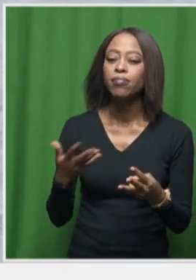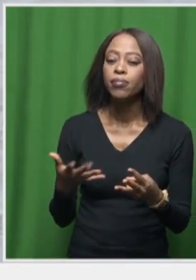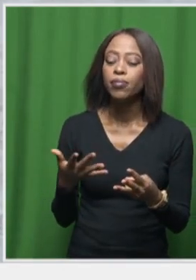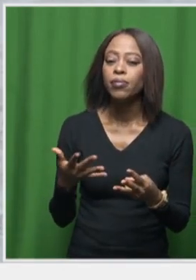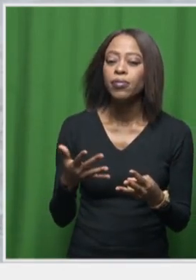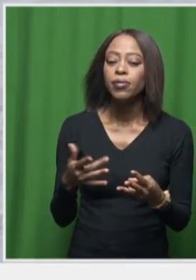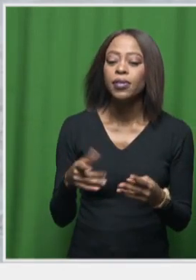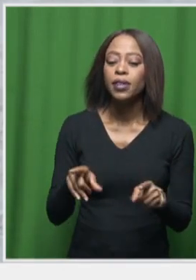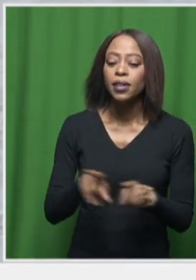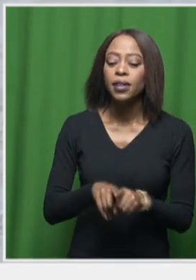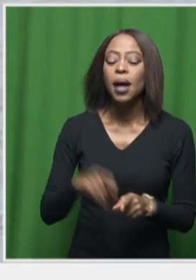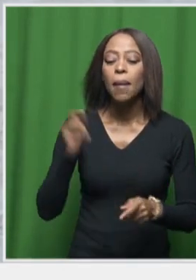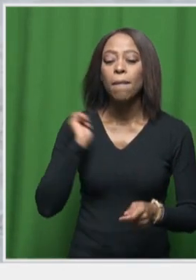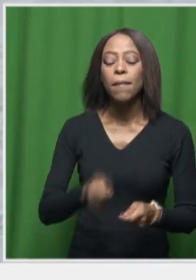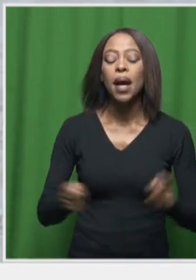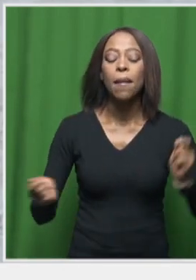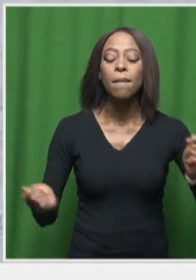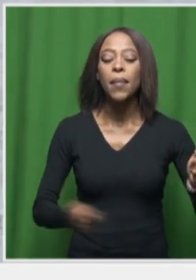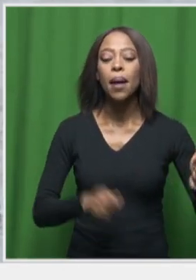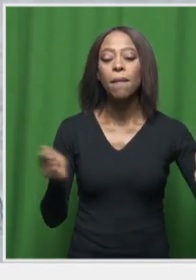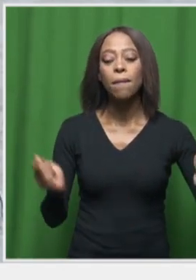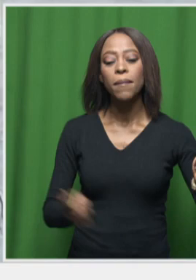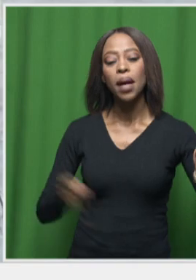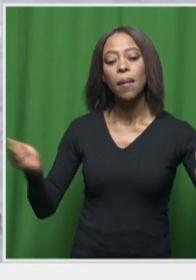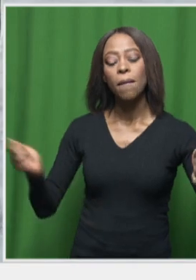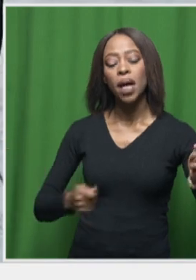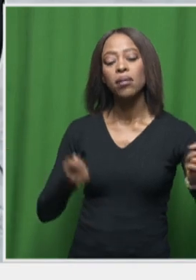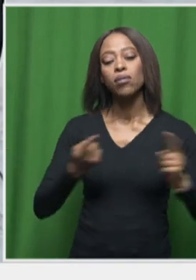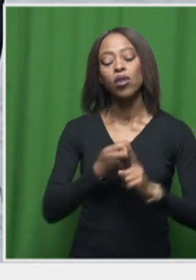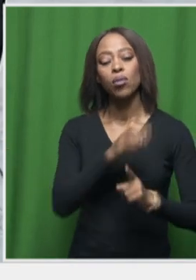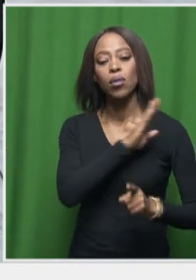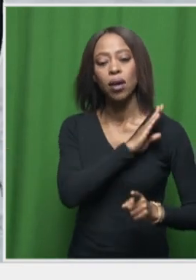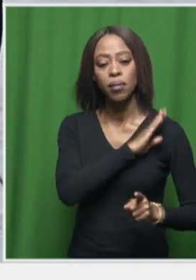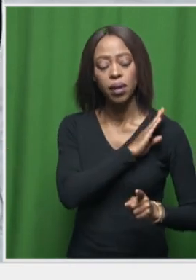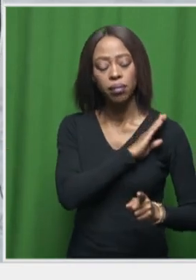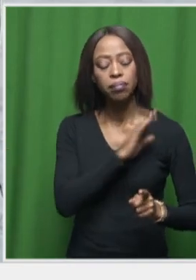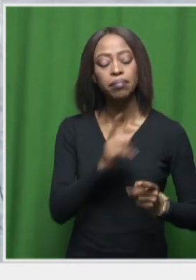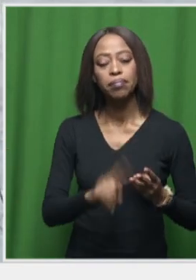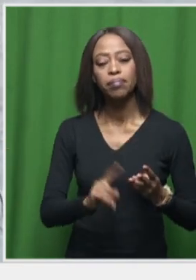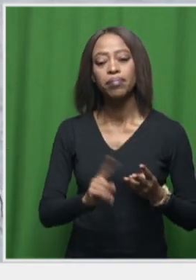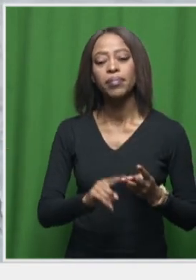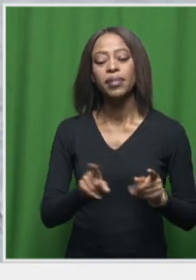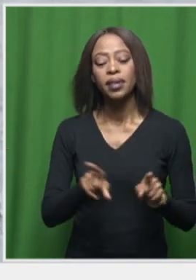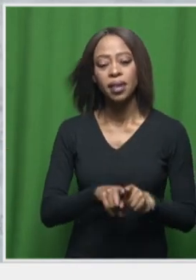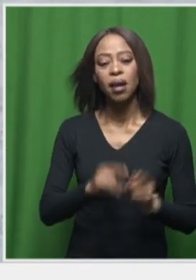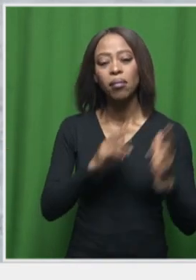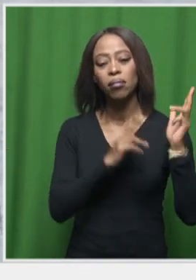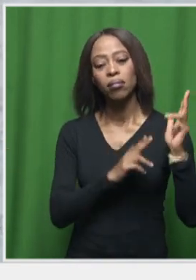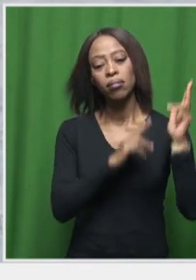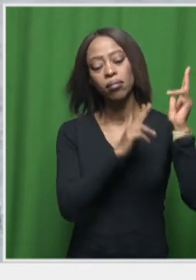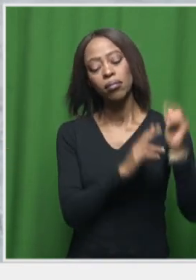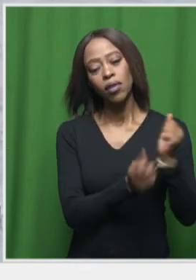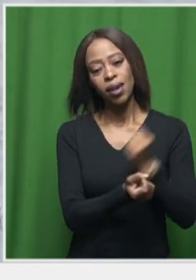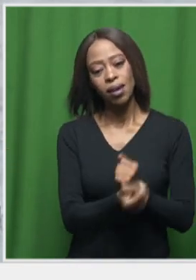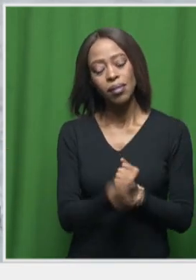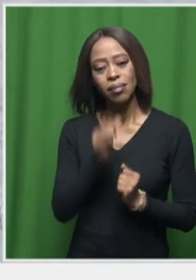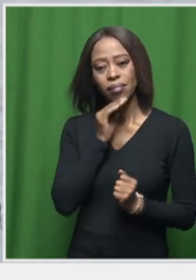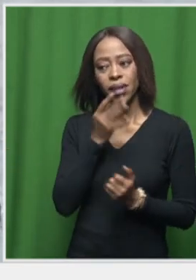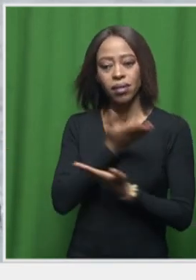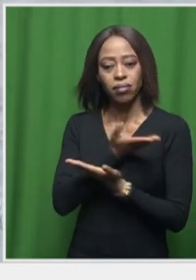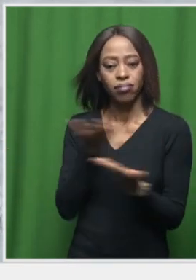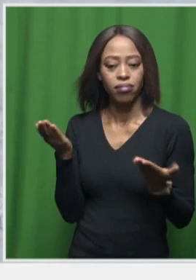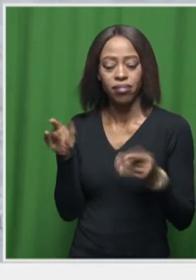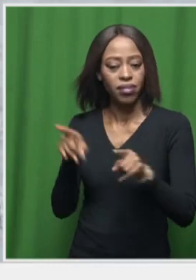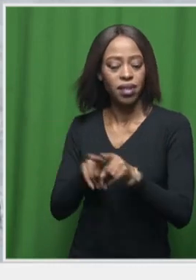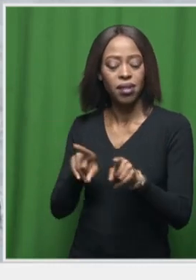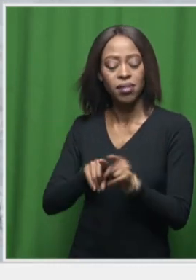The ceremonial band, for instance, the military band will be playing, and then I've mentioned the salute already. So it is your